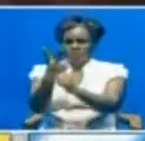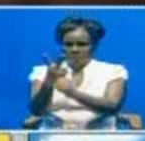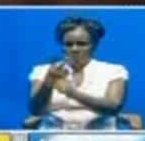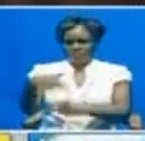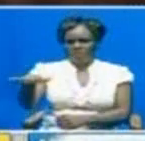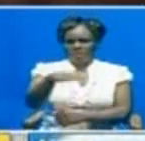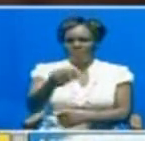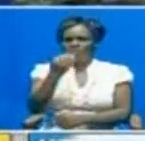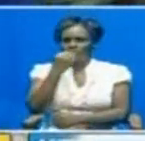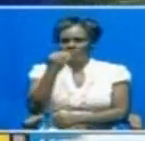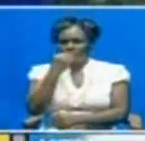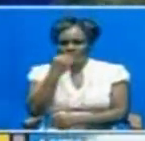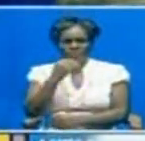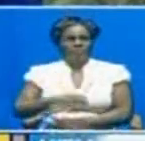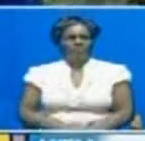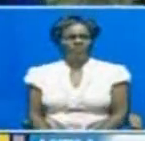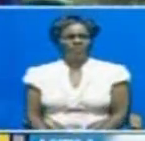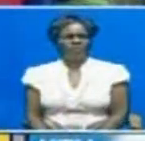areas known as paddocks.